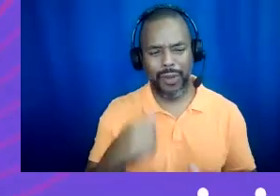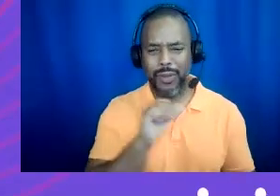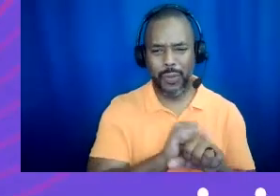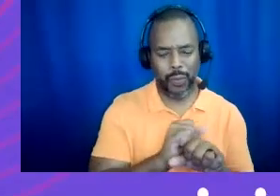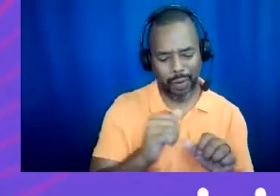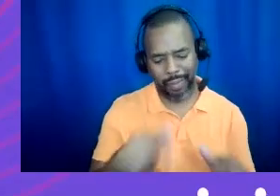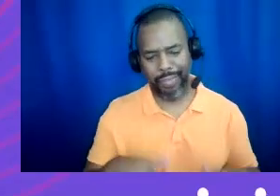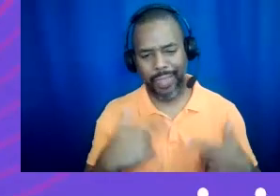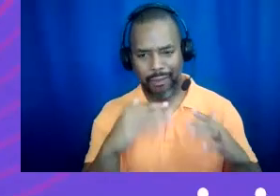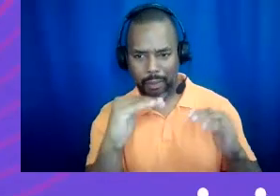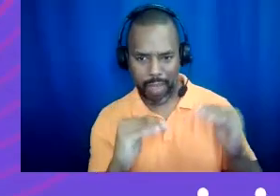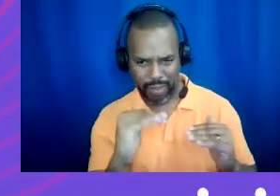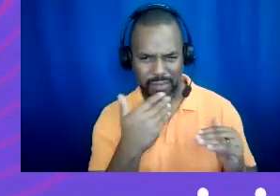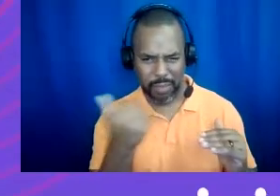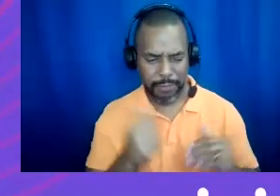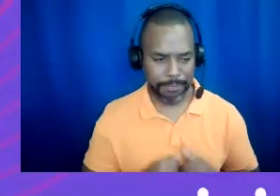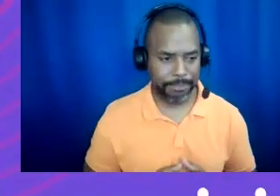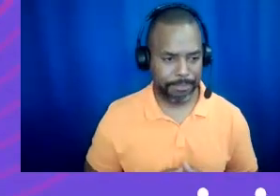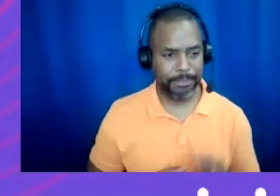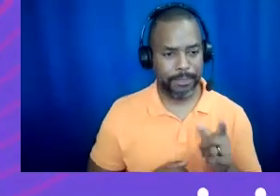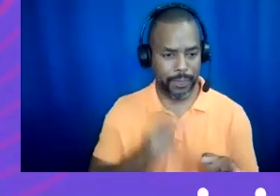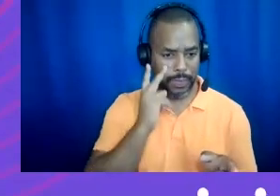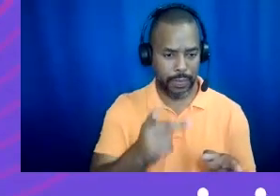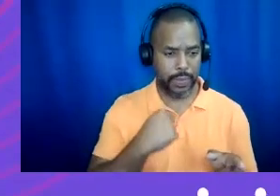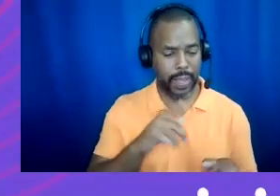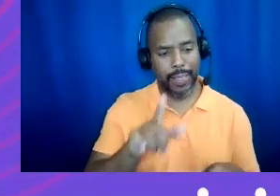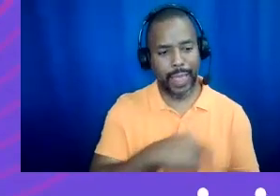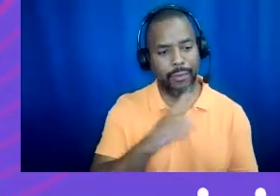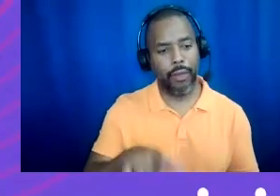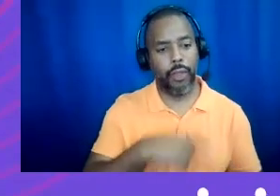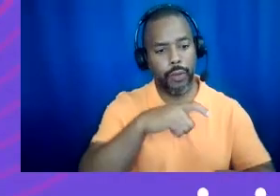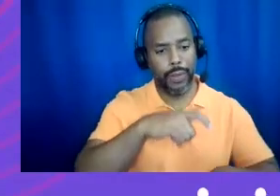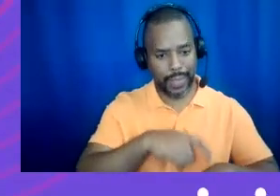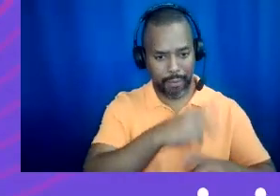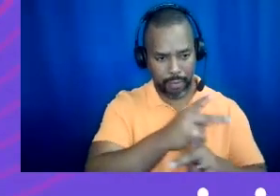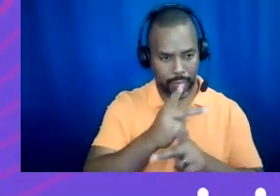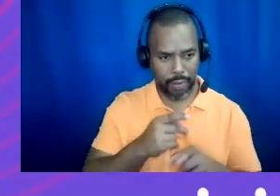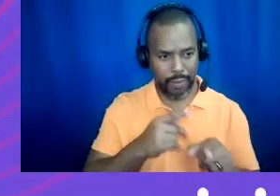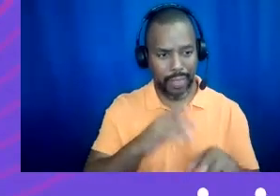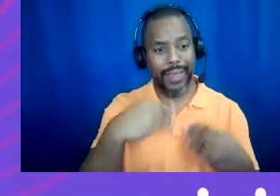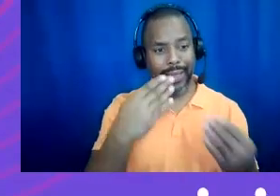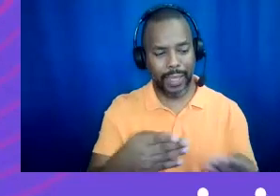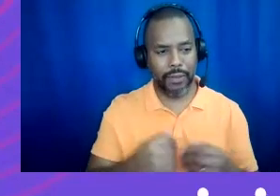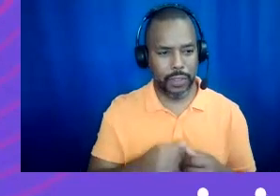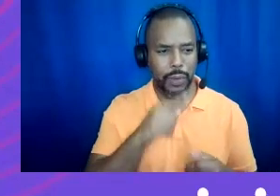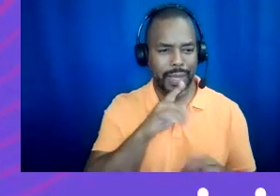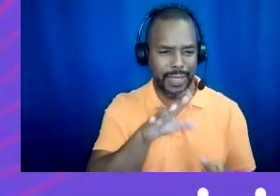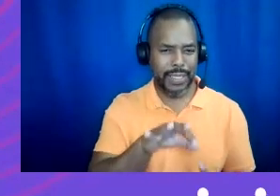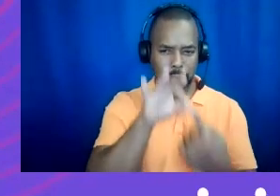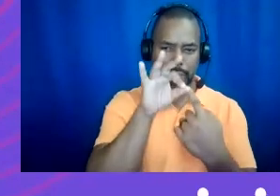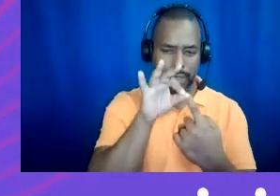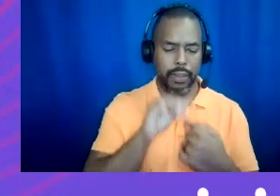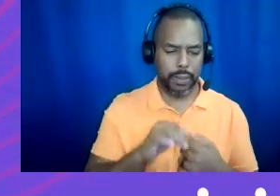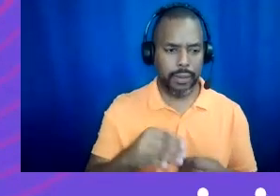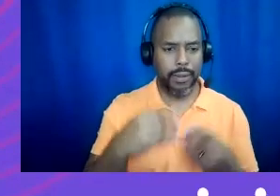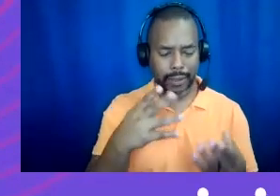balance. You'll see here the Trustmark Universal Life with Long-Term Care. That gives you a unique life insurance option that provides not